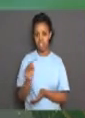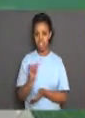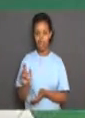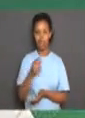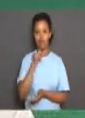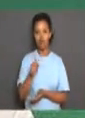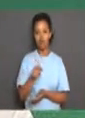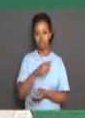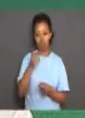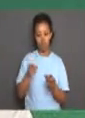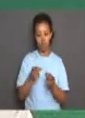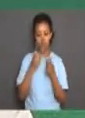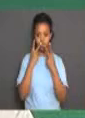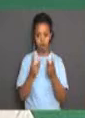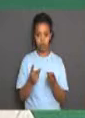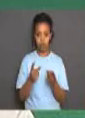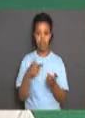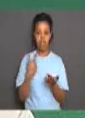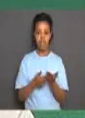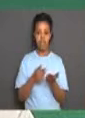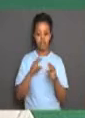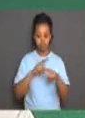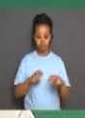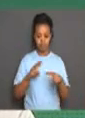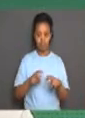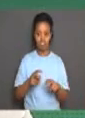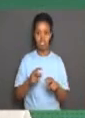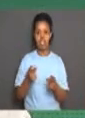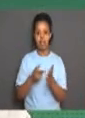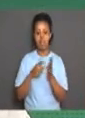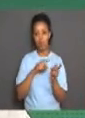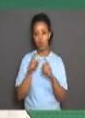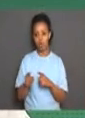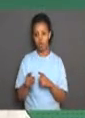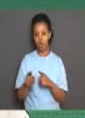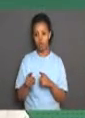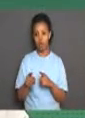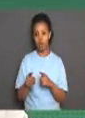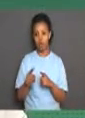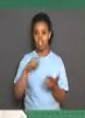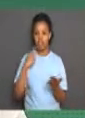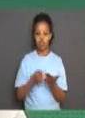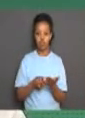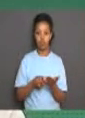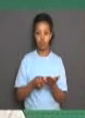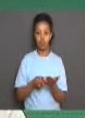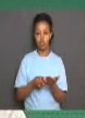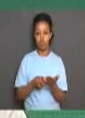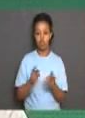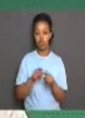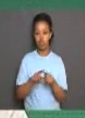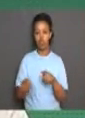regions. Their studies reveal evidence to the degree of relatedness between